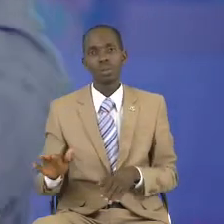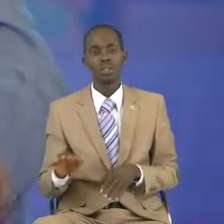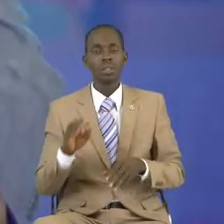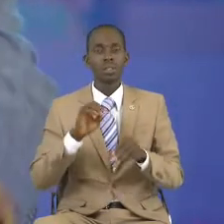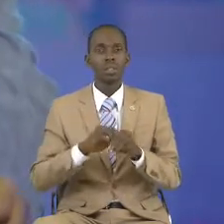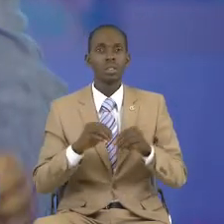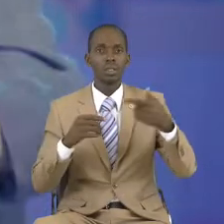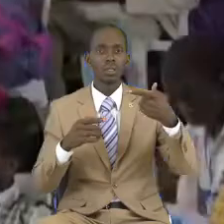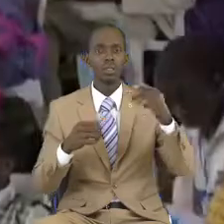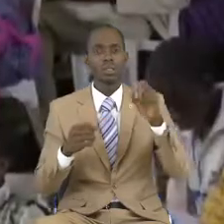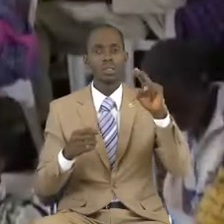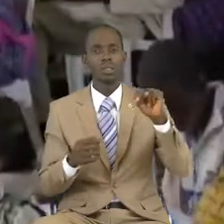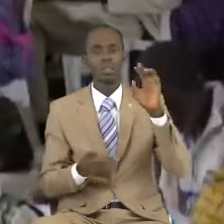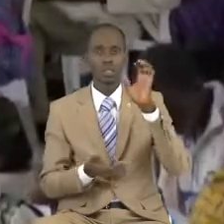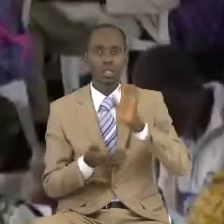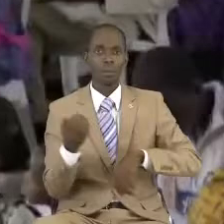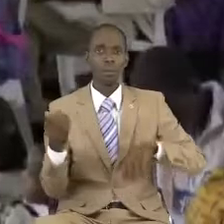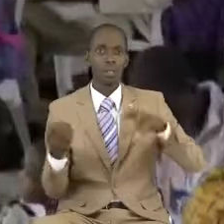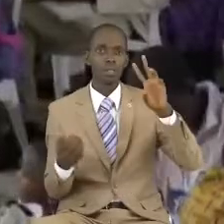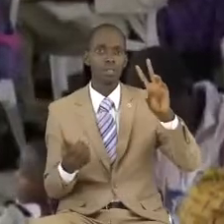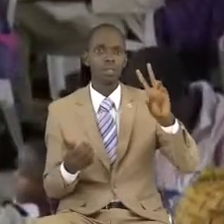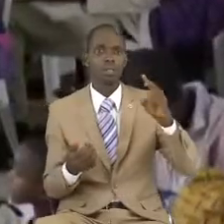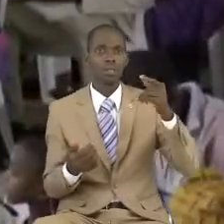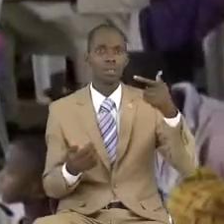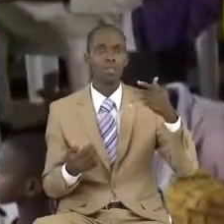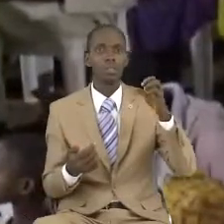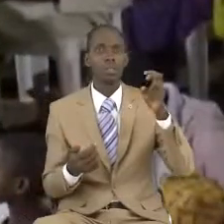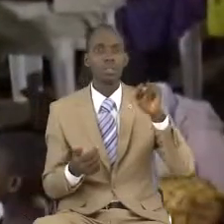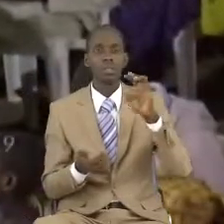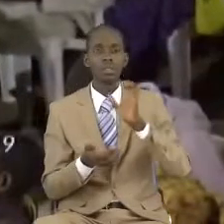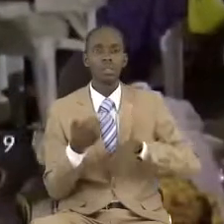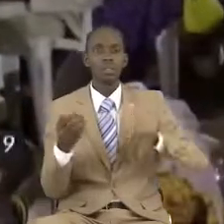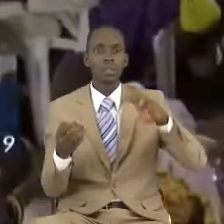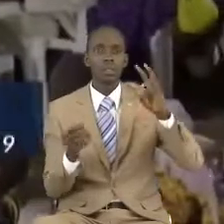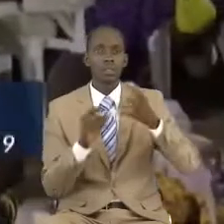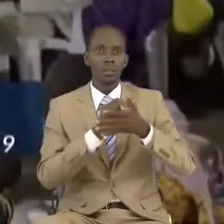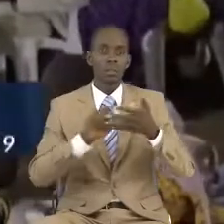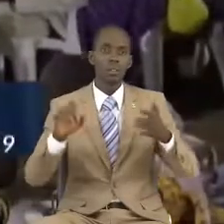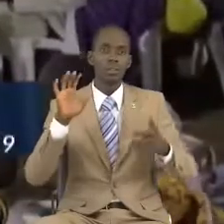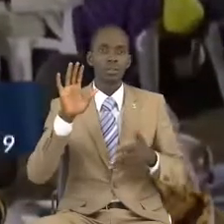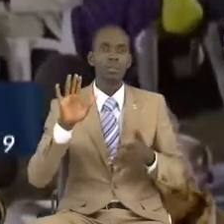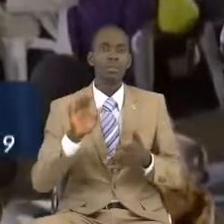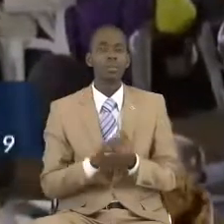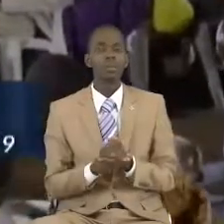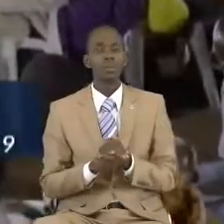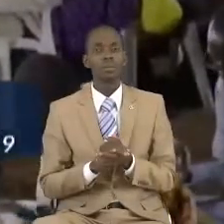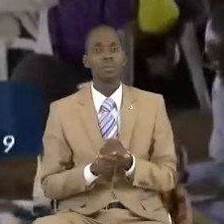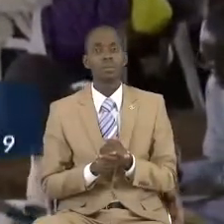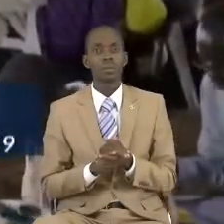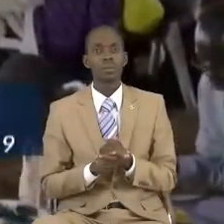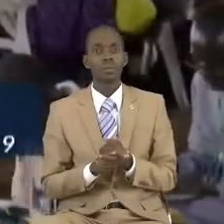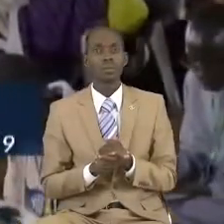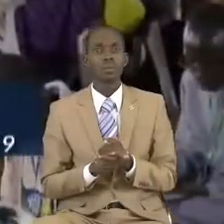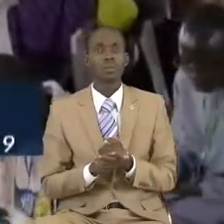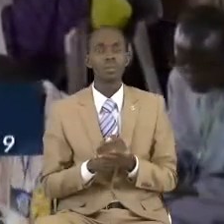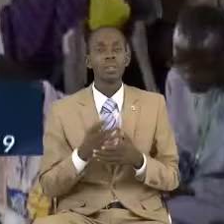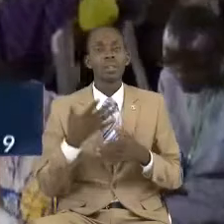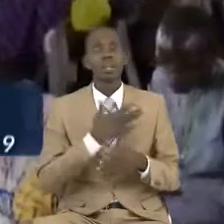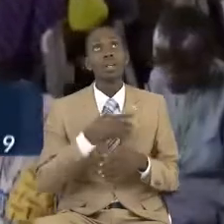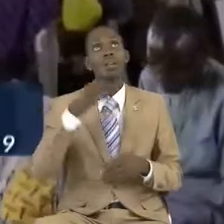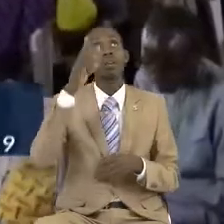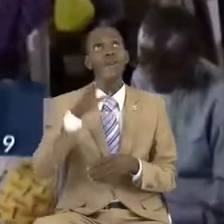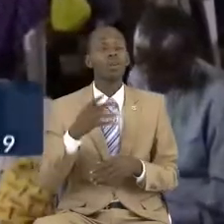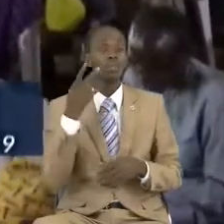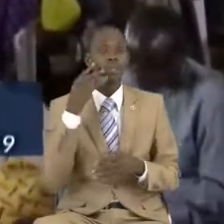chapter 6 and reading from verse 5 and god saw that the wickedness of